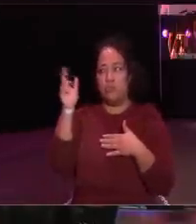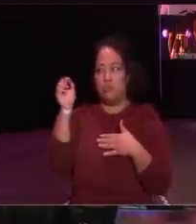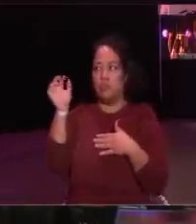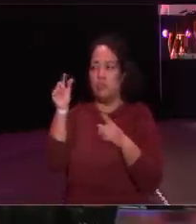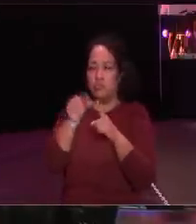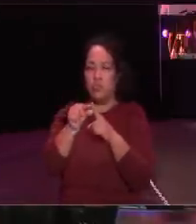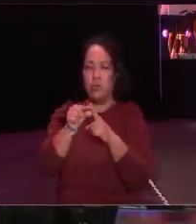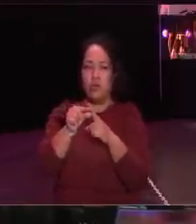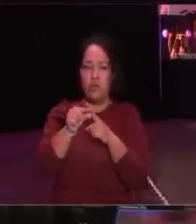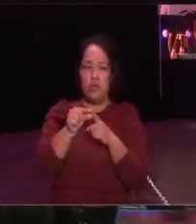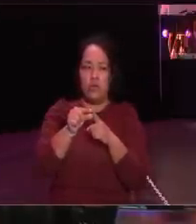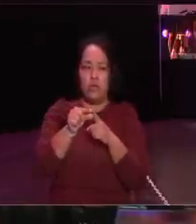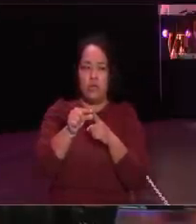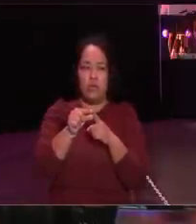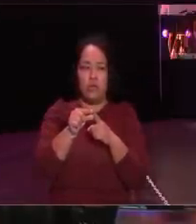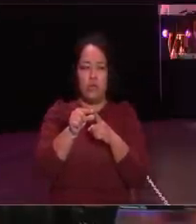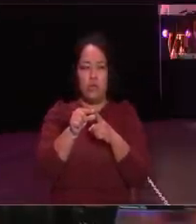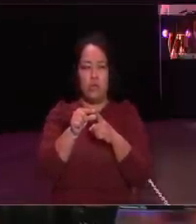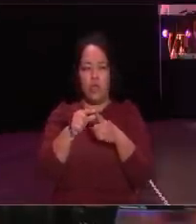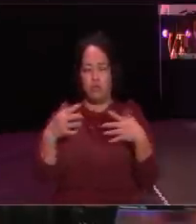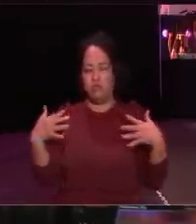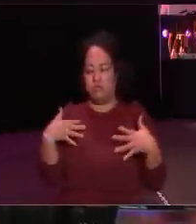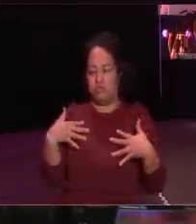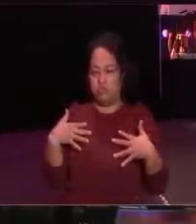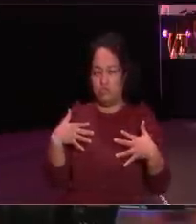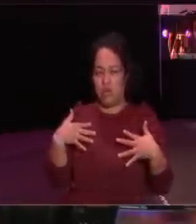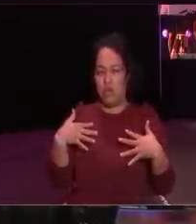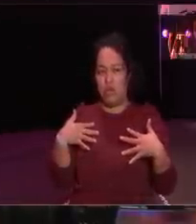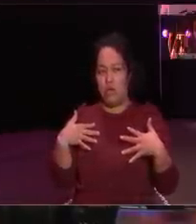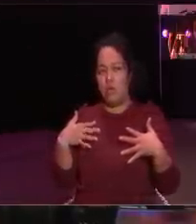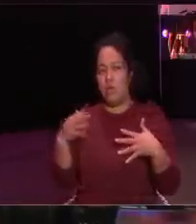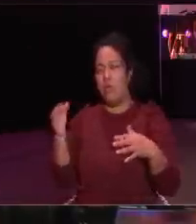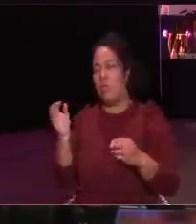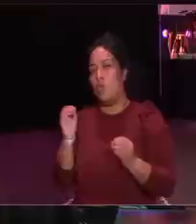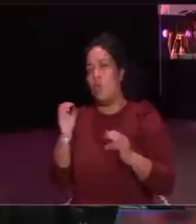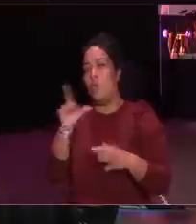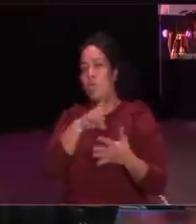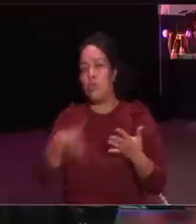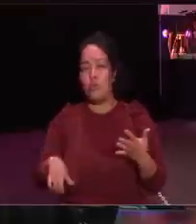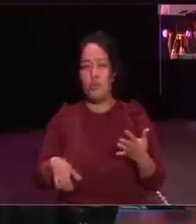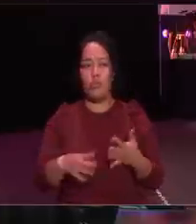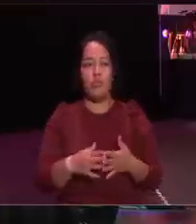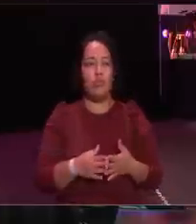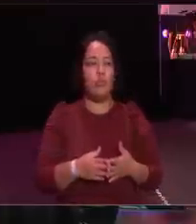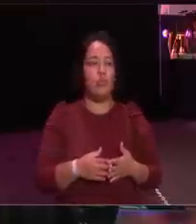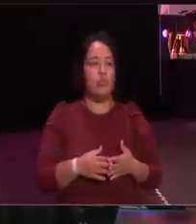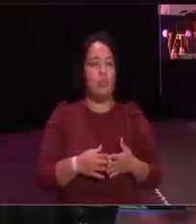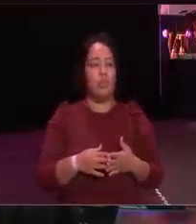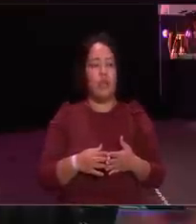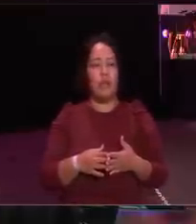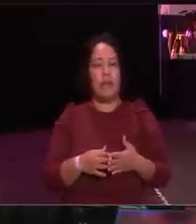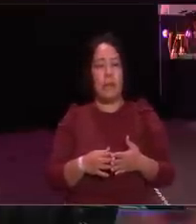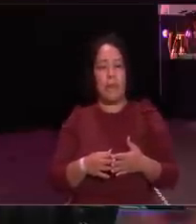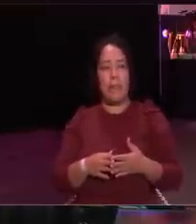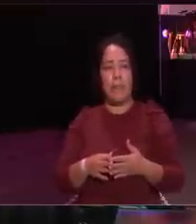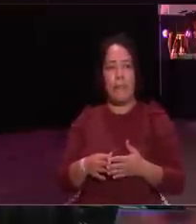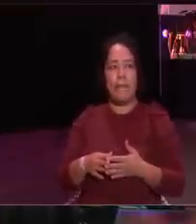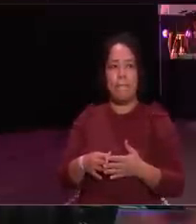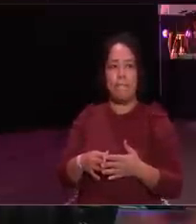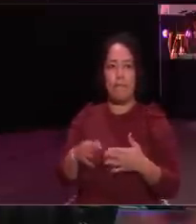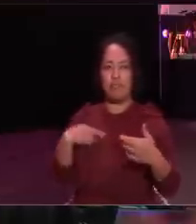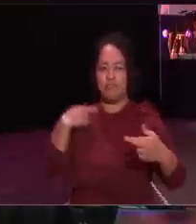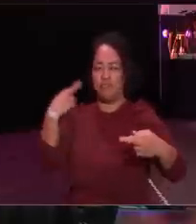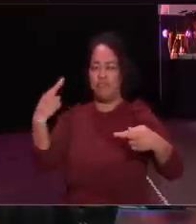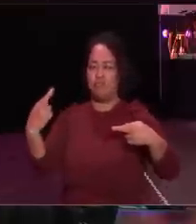thy word, y temí, and was afraid. Oh Jehová, Oh Lord, aviva tu obra en medio de los